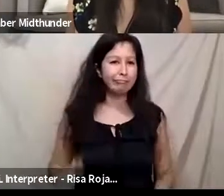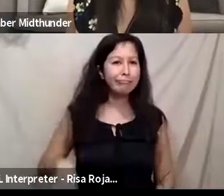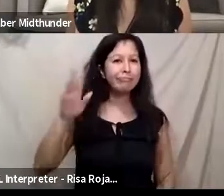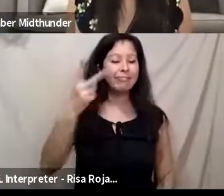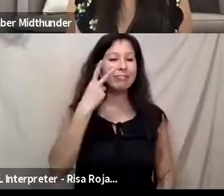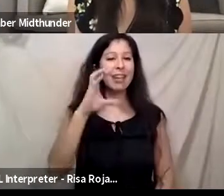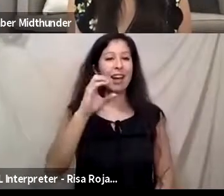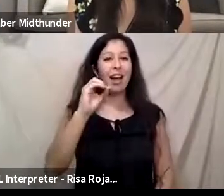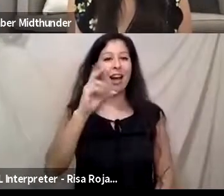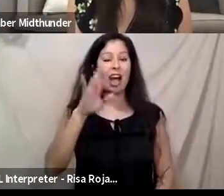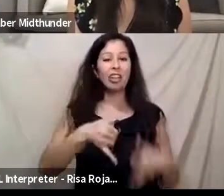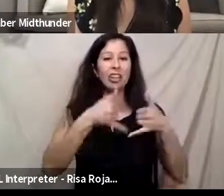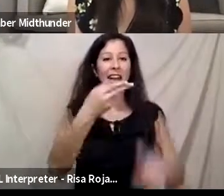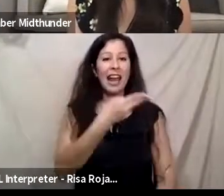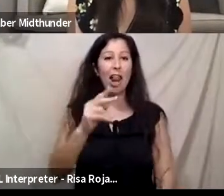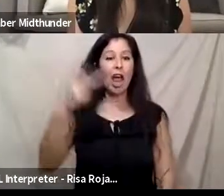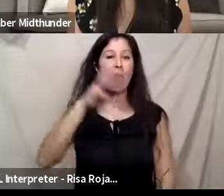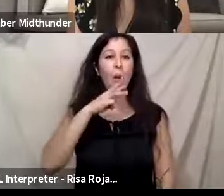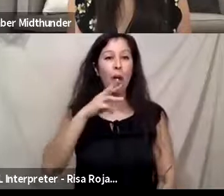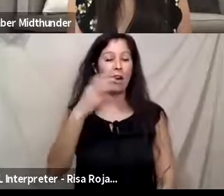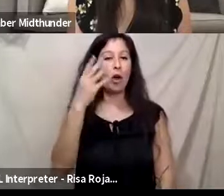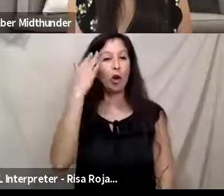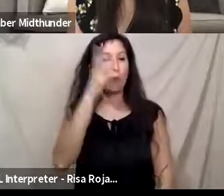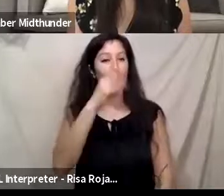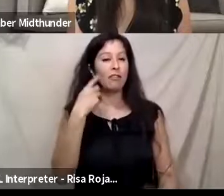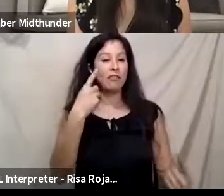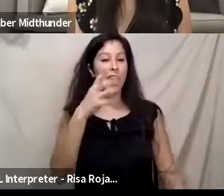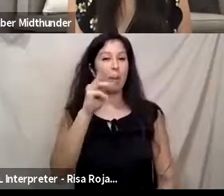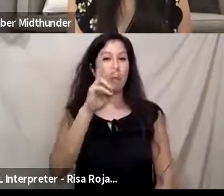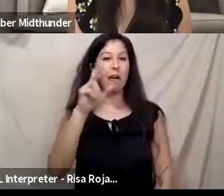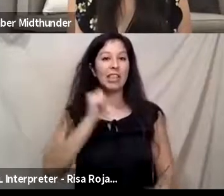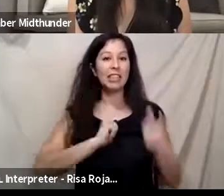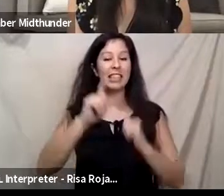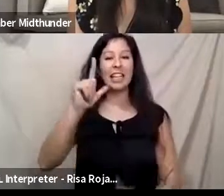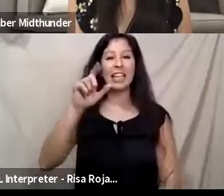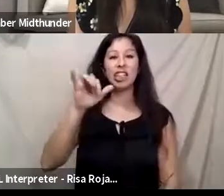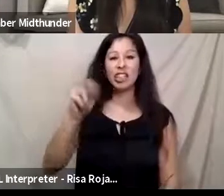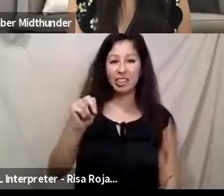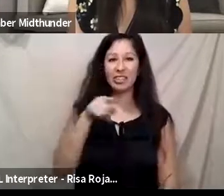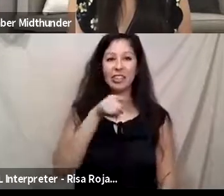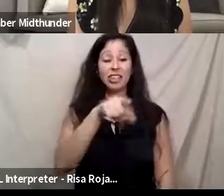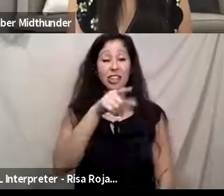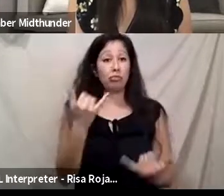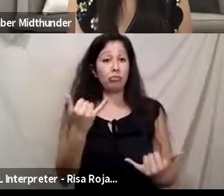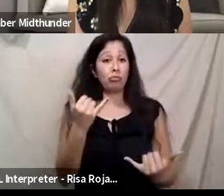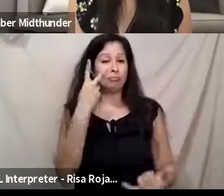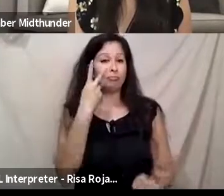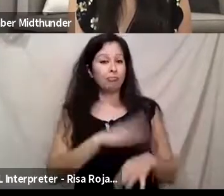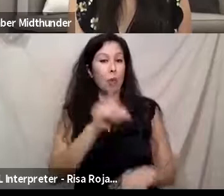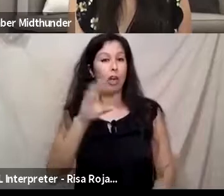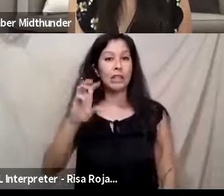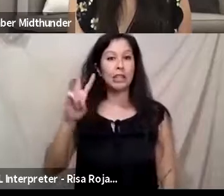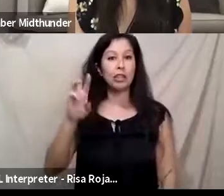seen in Oscar-nominated Hell or High Water and best known for her role in the Marvel series Legion. She can currently be seen on